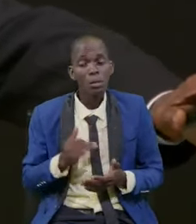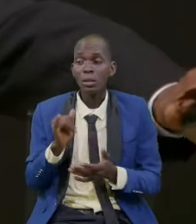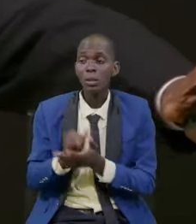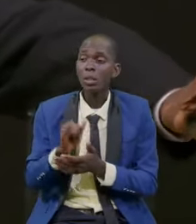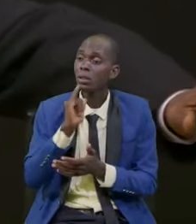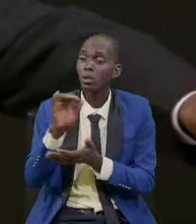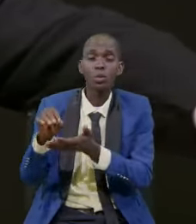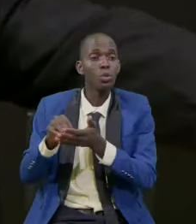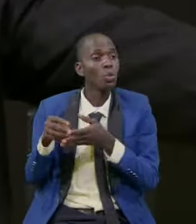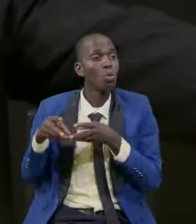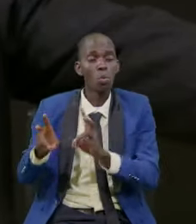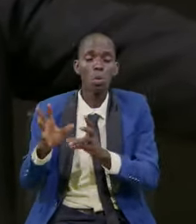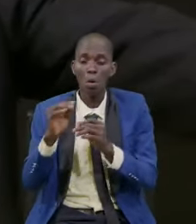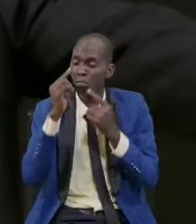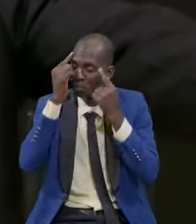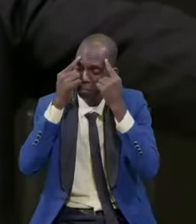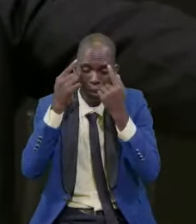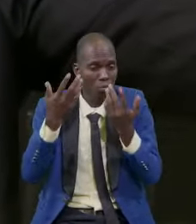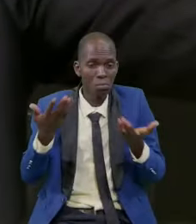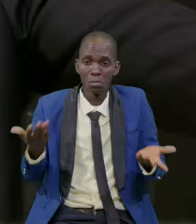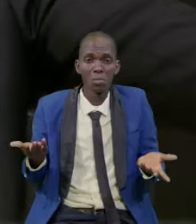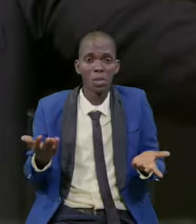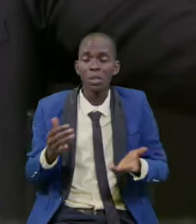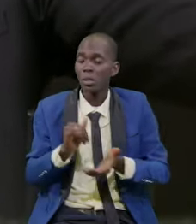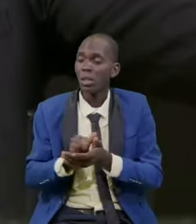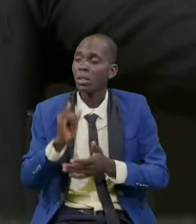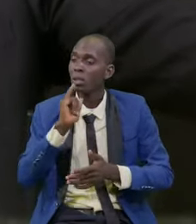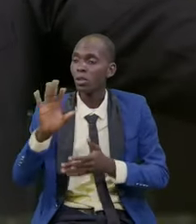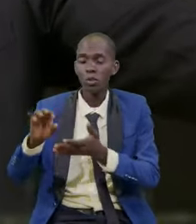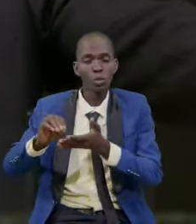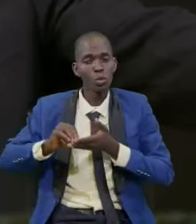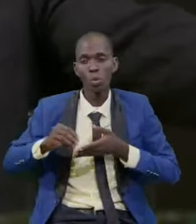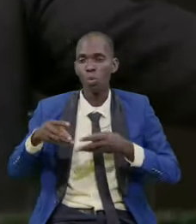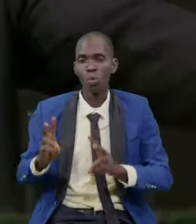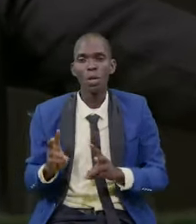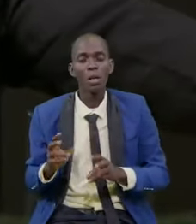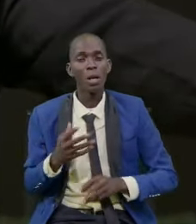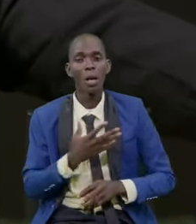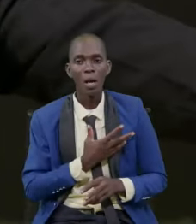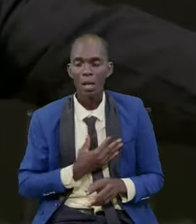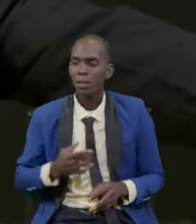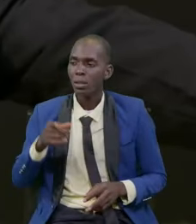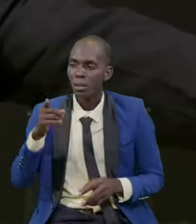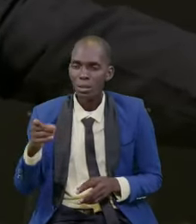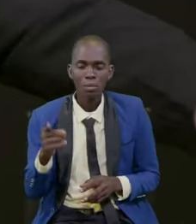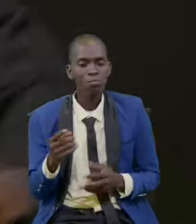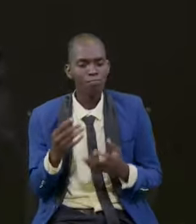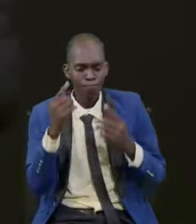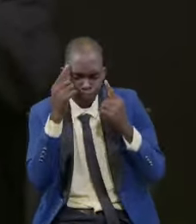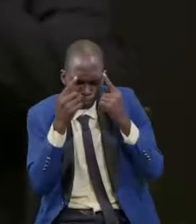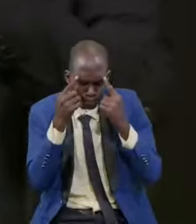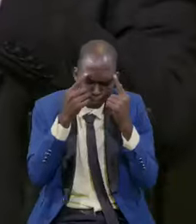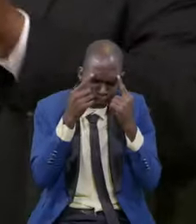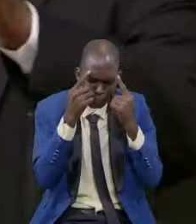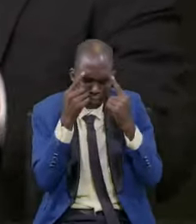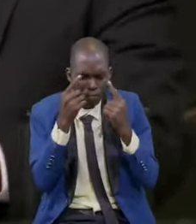And the conviction on him fades off. And before he regains his calm again, before